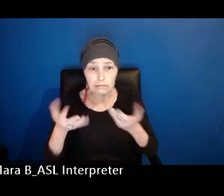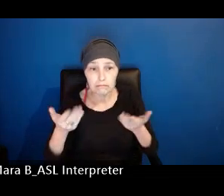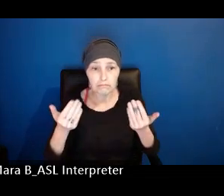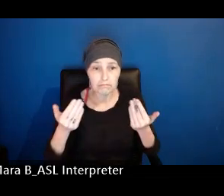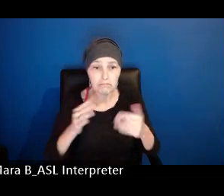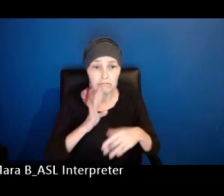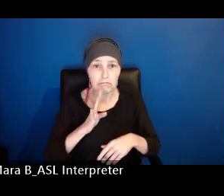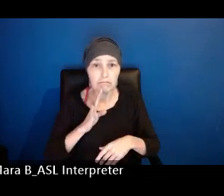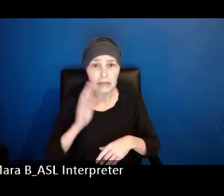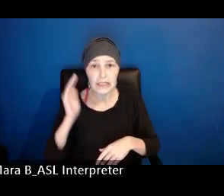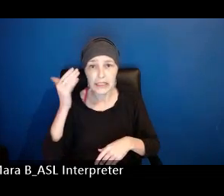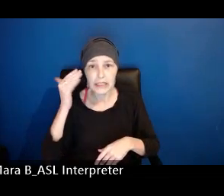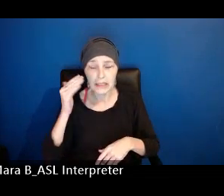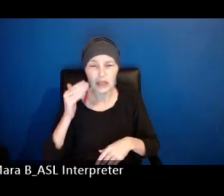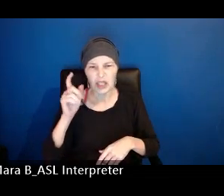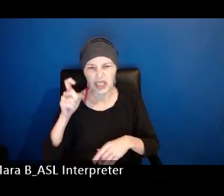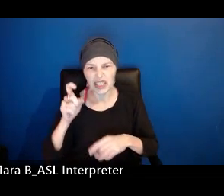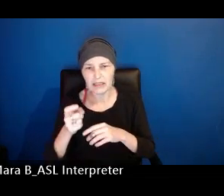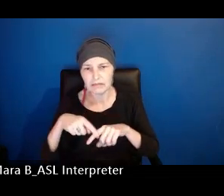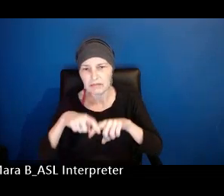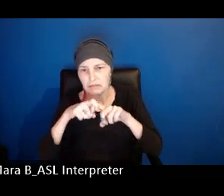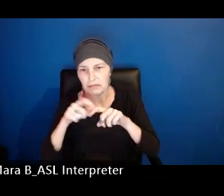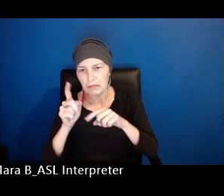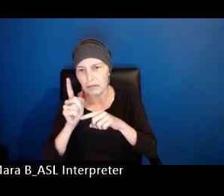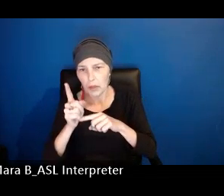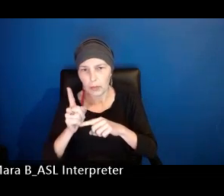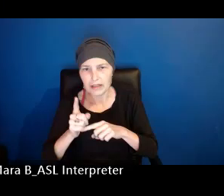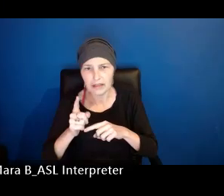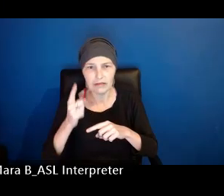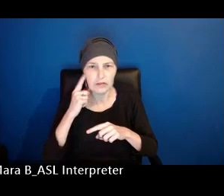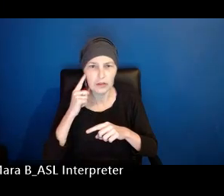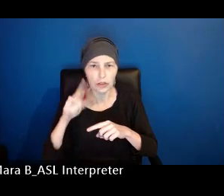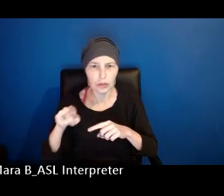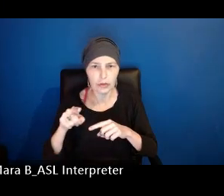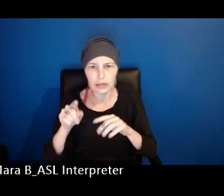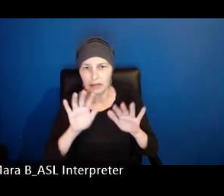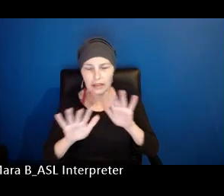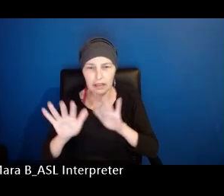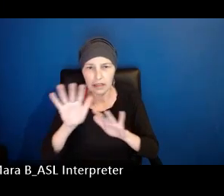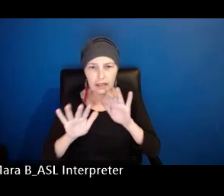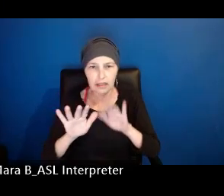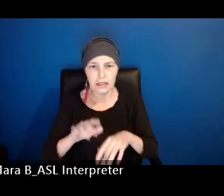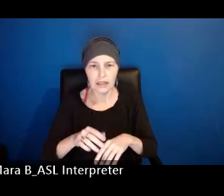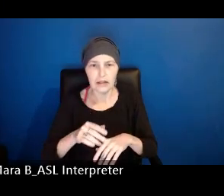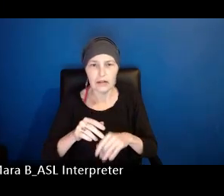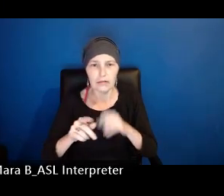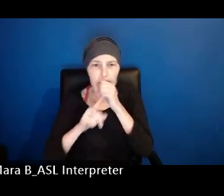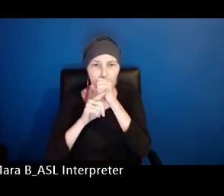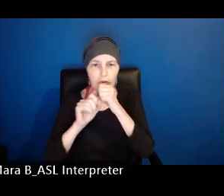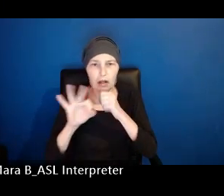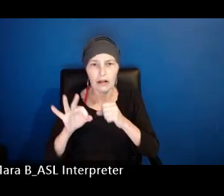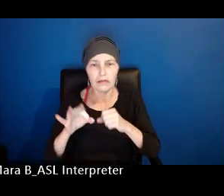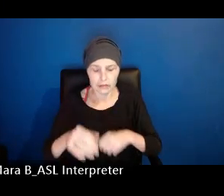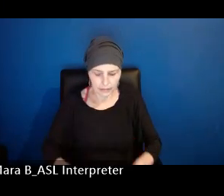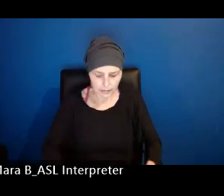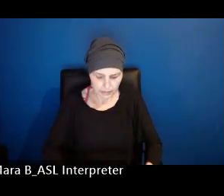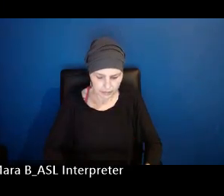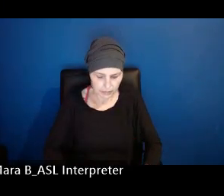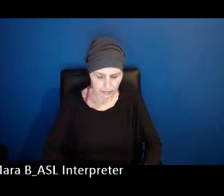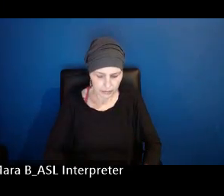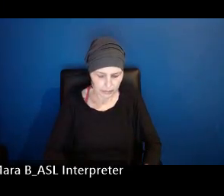Seems like it's taking just a second, so we're going to give you guys a little bit of time to unmute yourself after we do it.